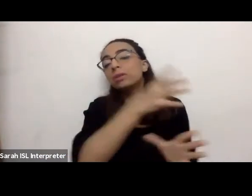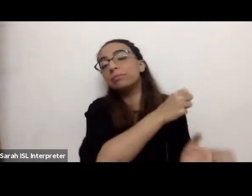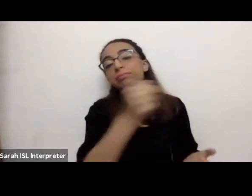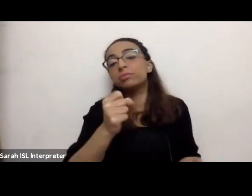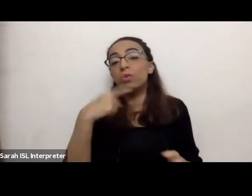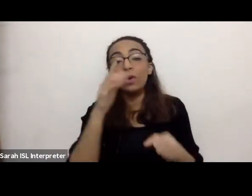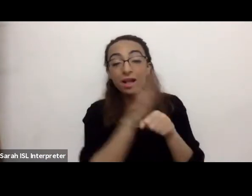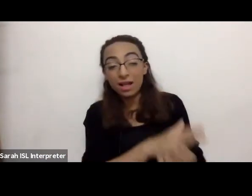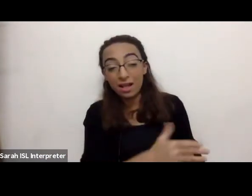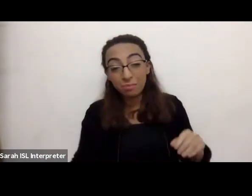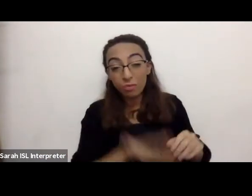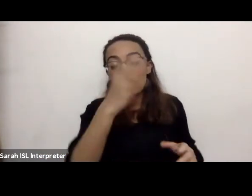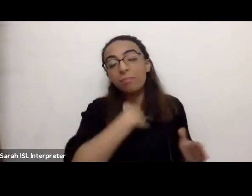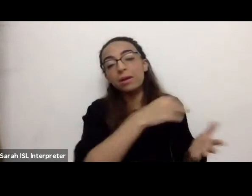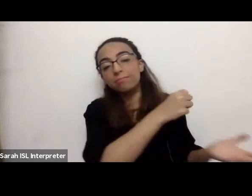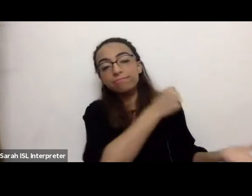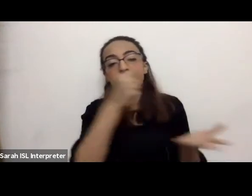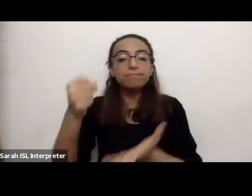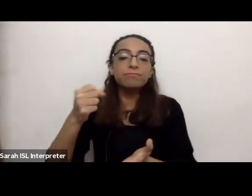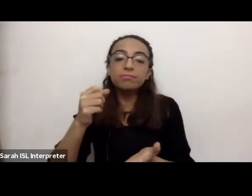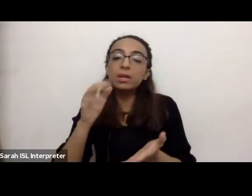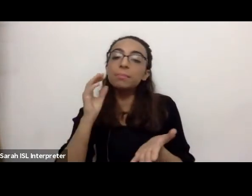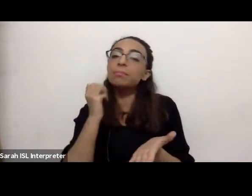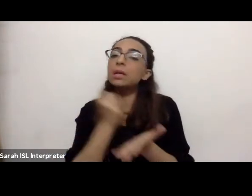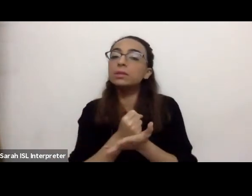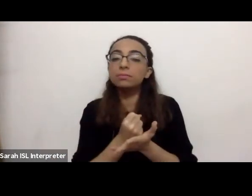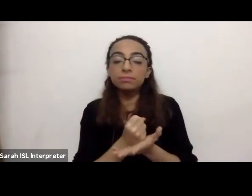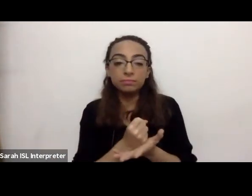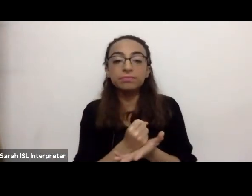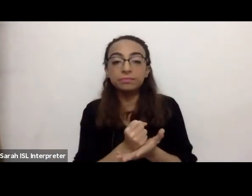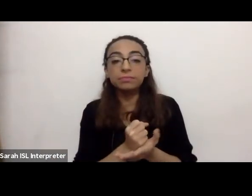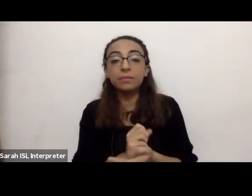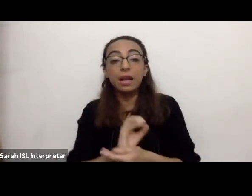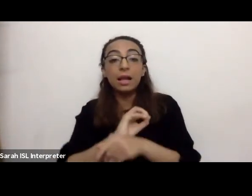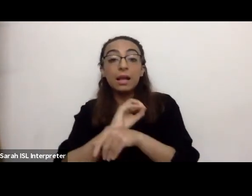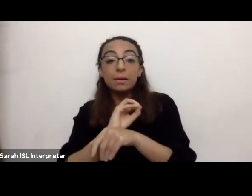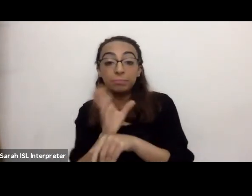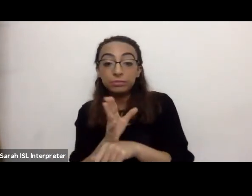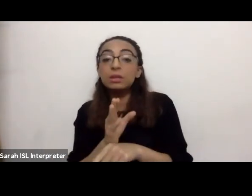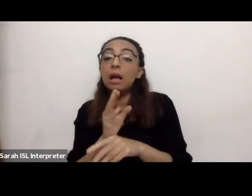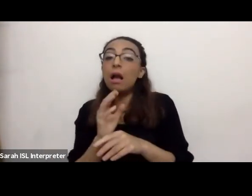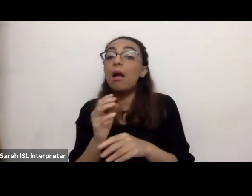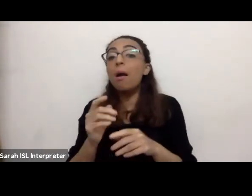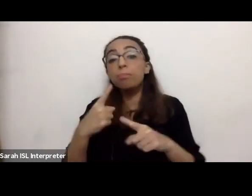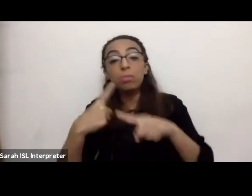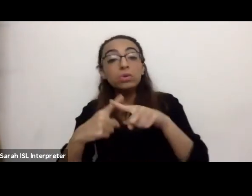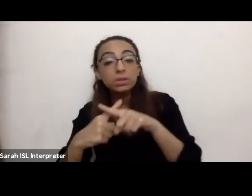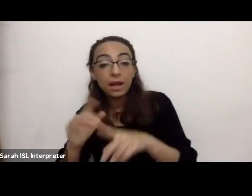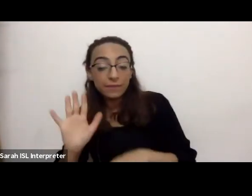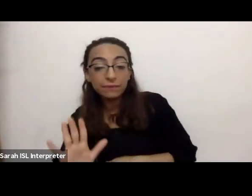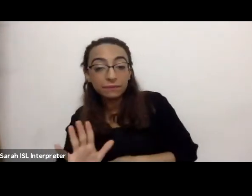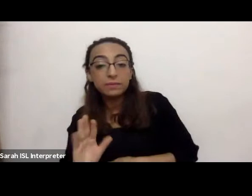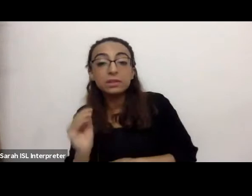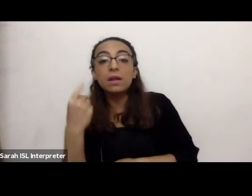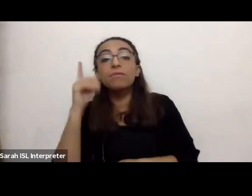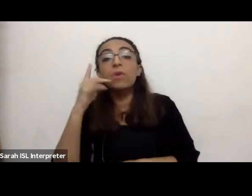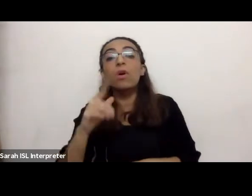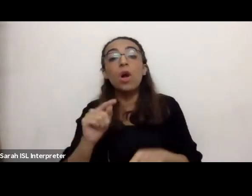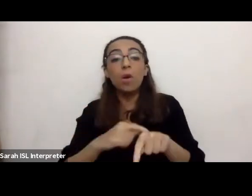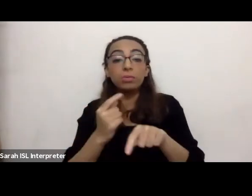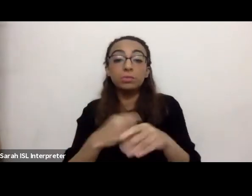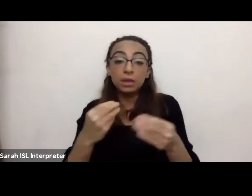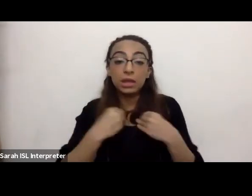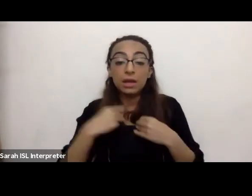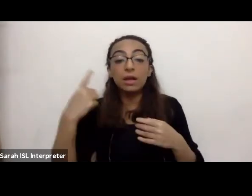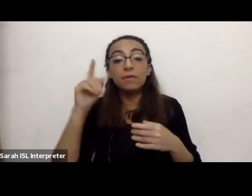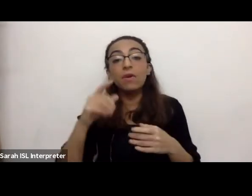marginalized. On the other hand, pandemic made some changes as well. They provided us many opportunities